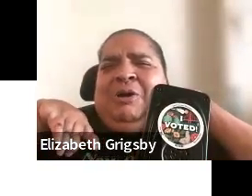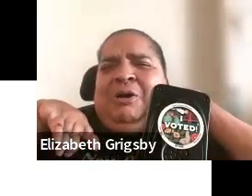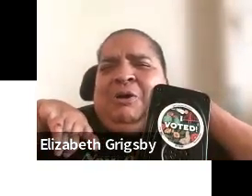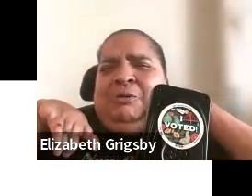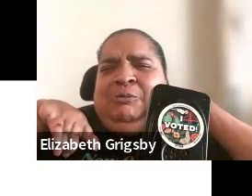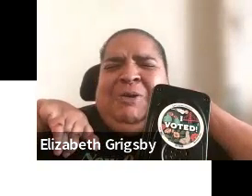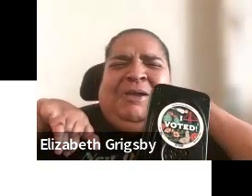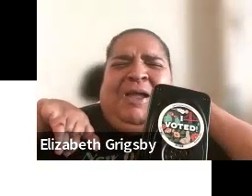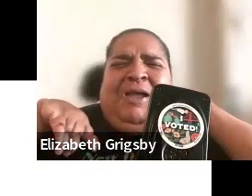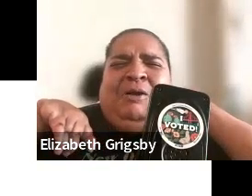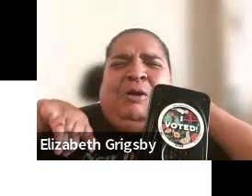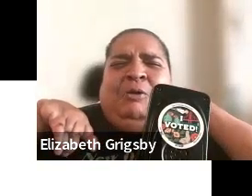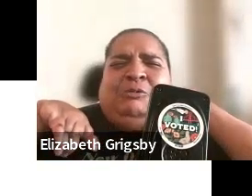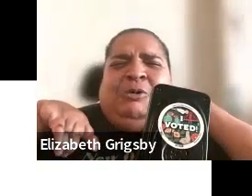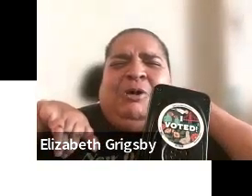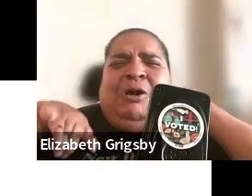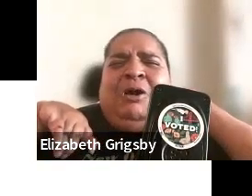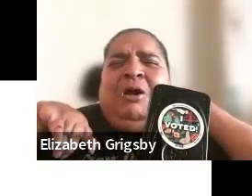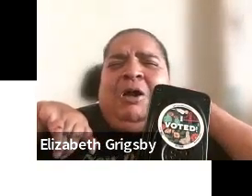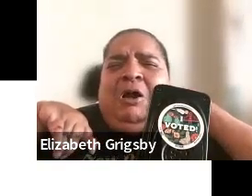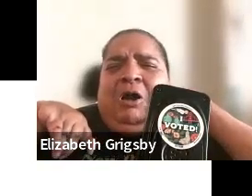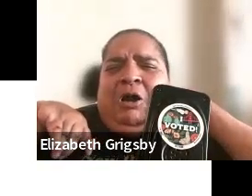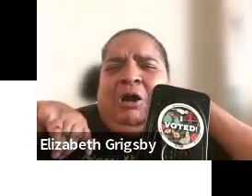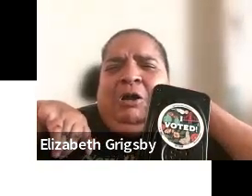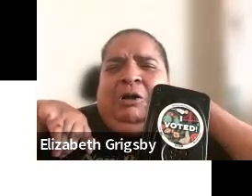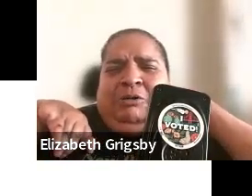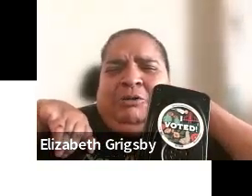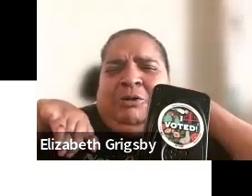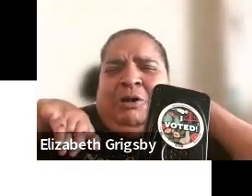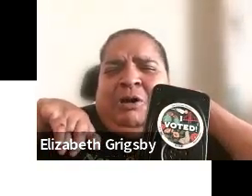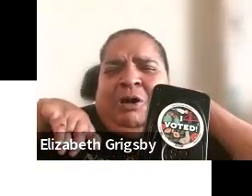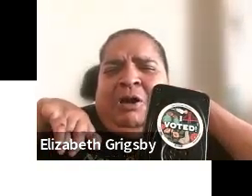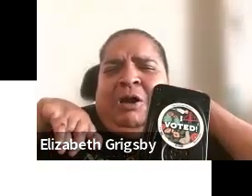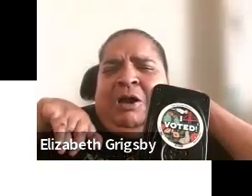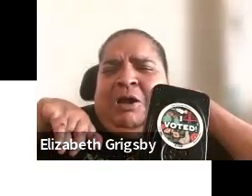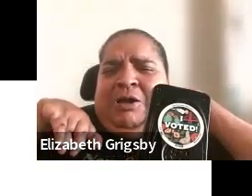if we can't go to our